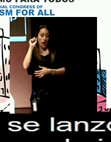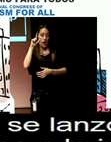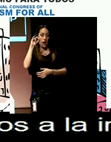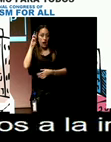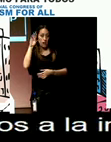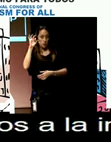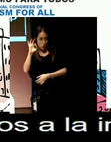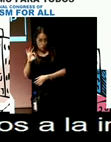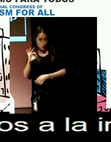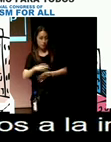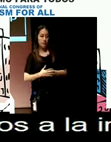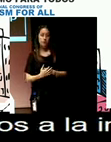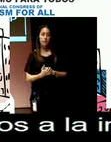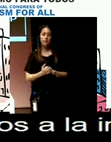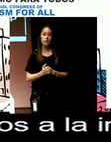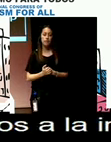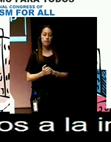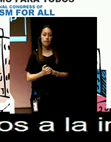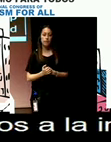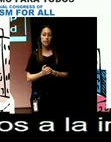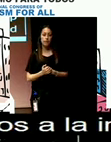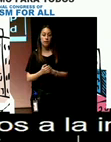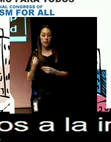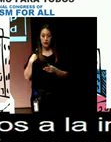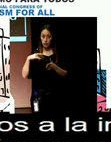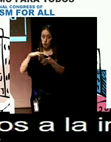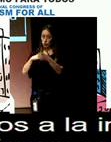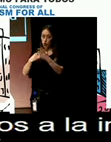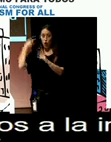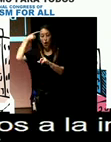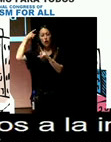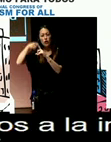or studied or reviewed the potential behind